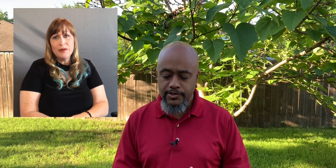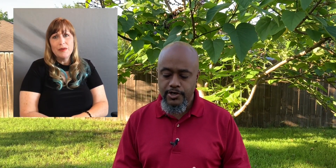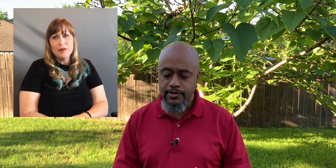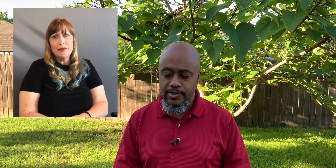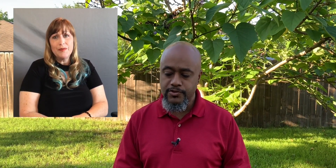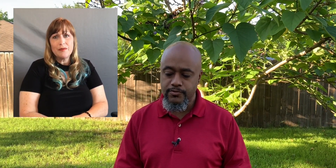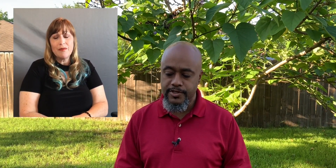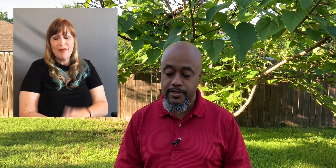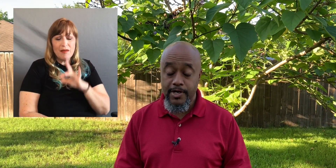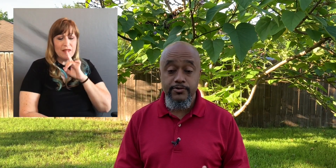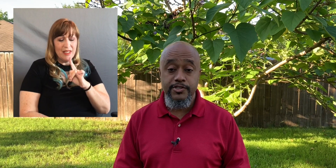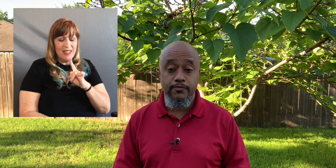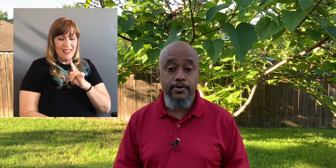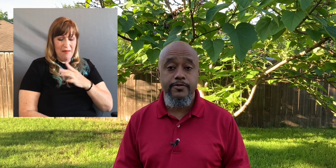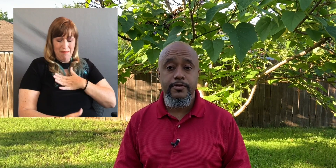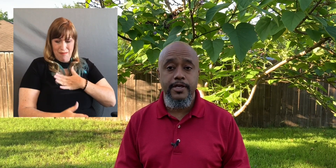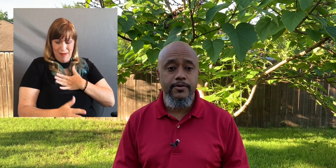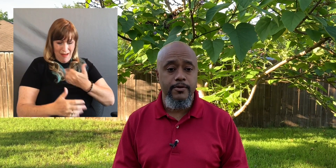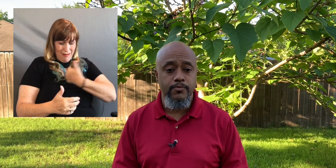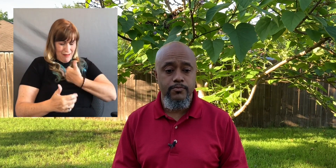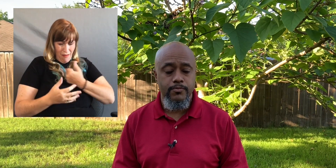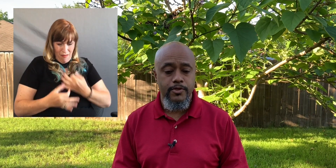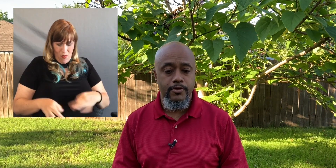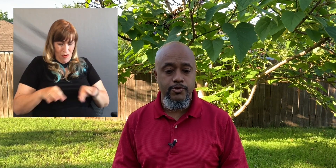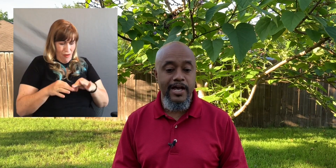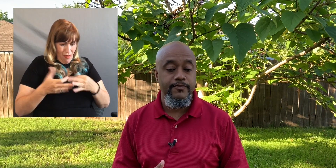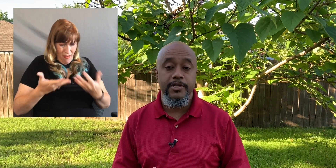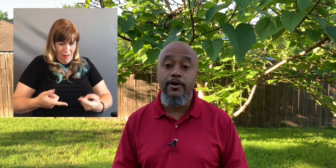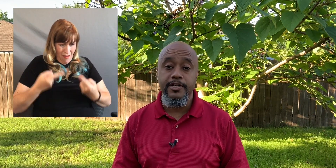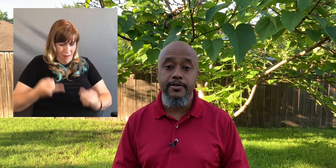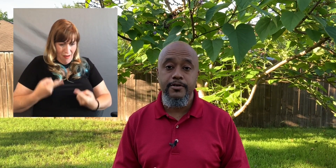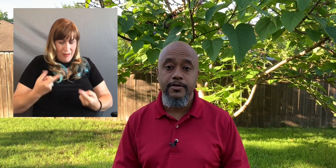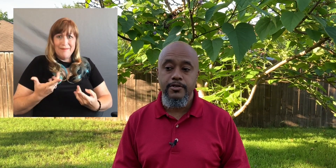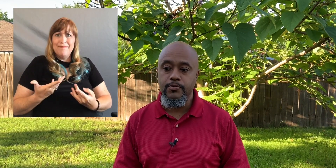And I was starting to wrestle with my own self-worth. Like, you know, do I even